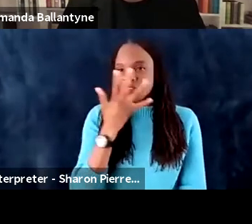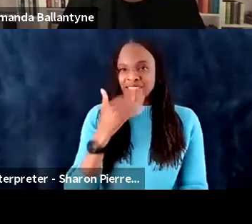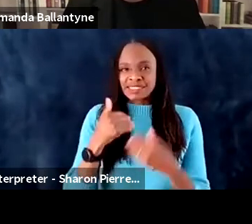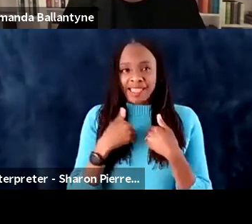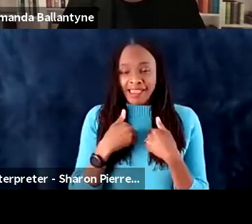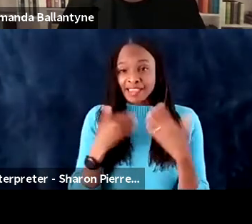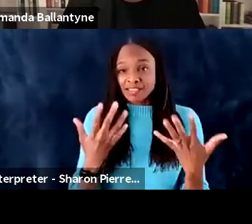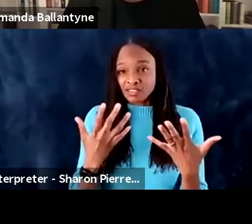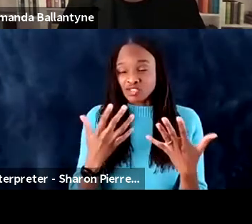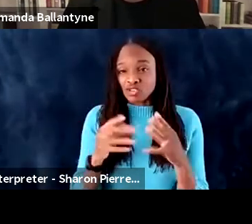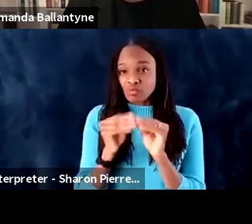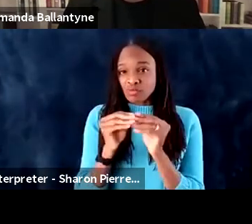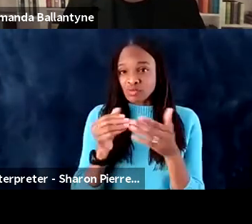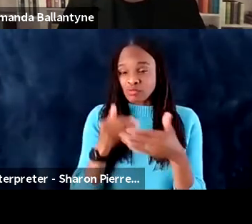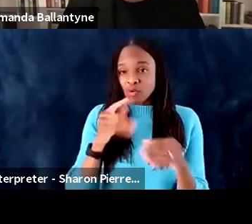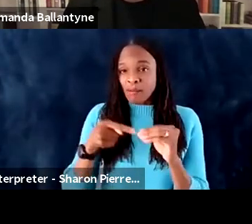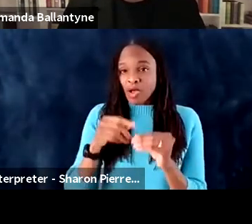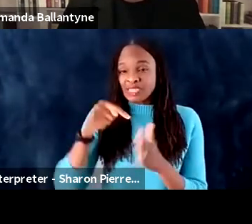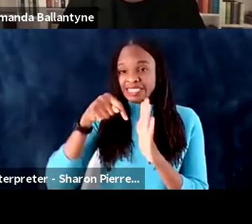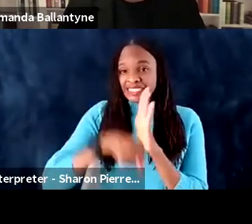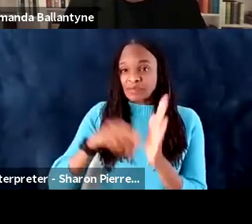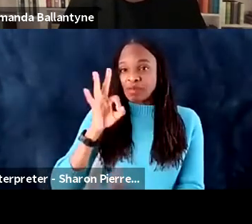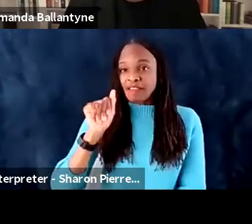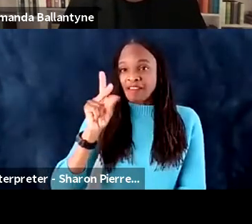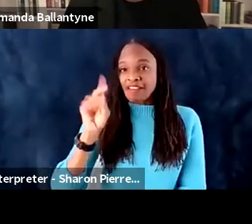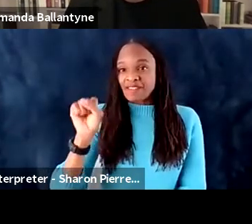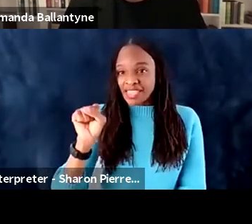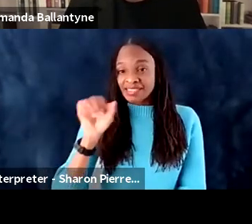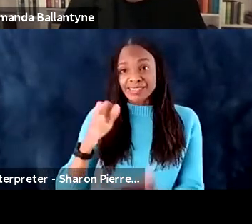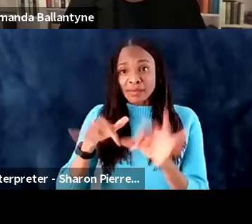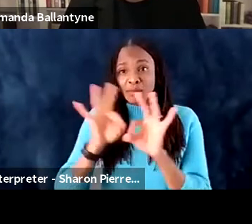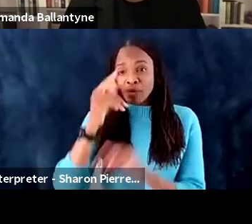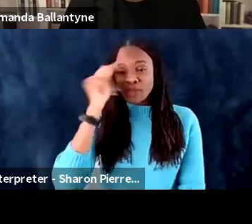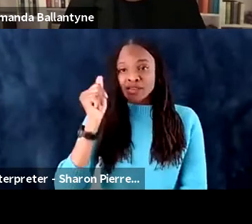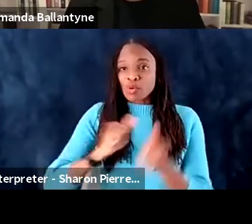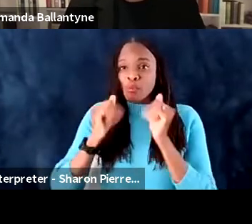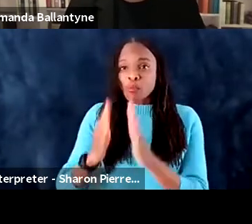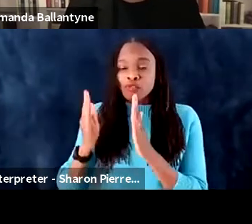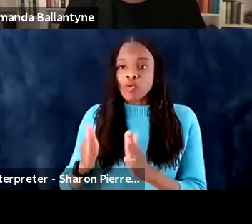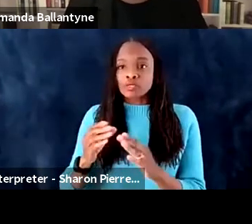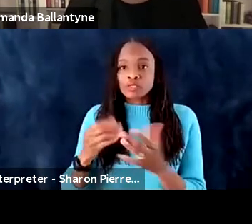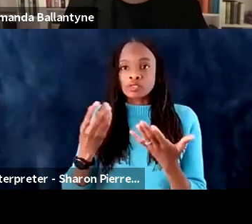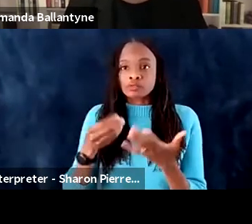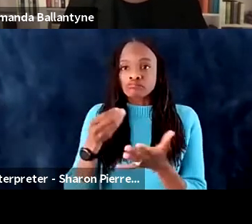deep fakes. Deep fakes are incredibly important because it's what performers make a lot of